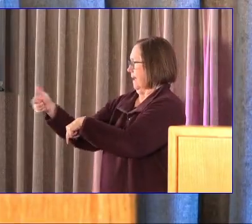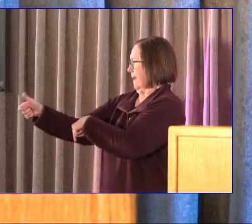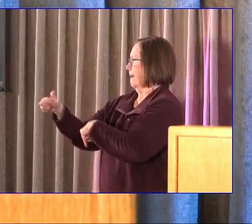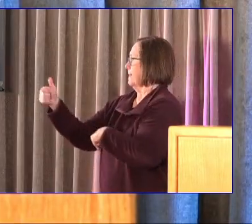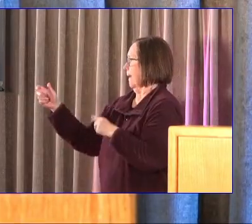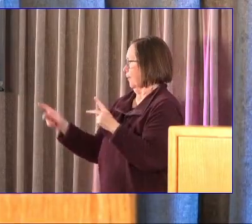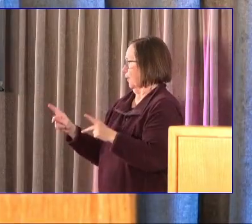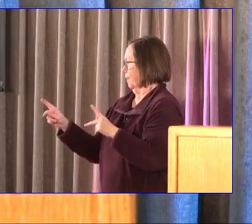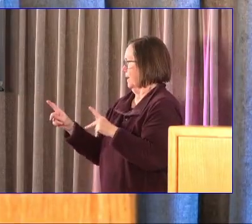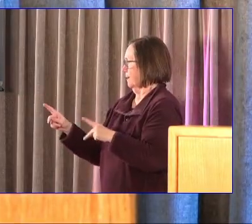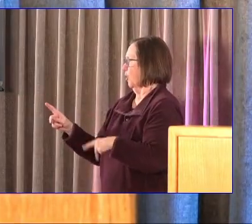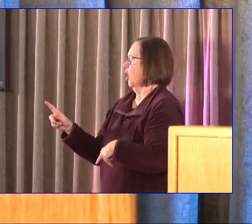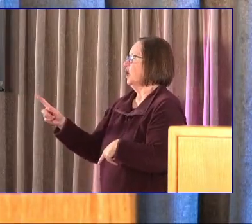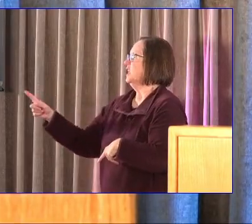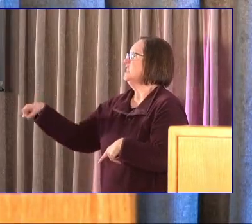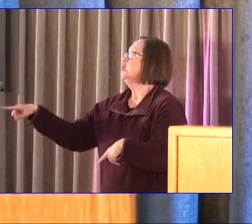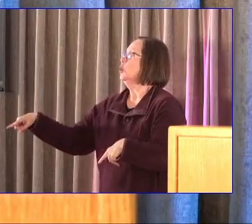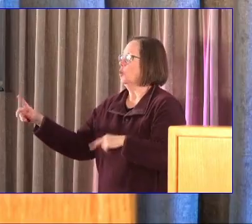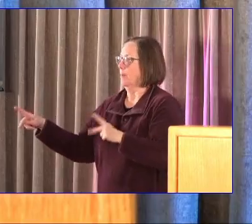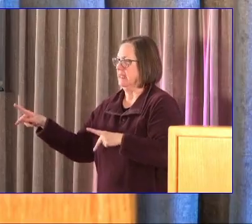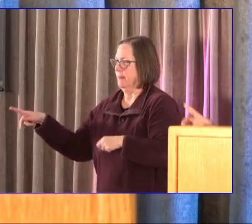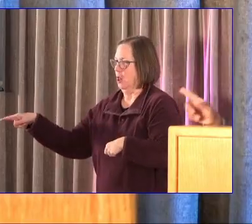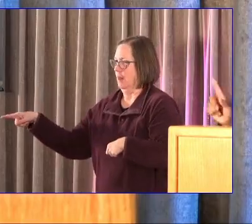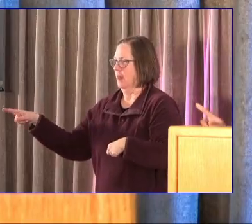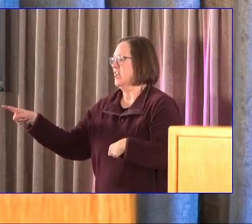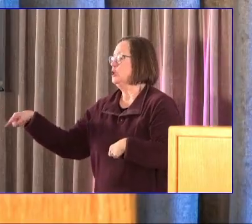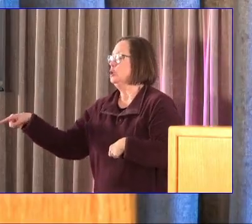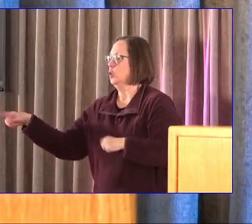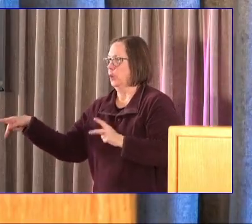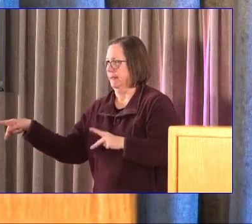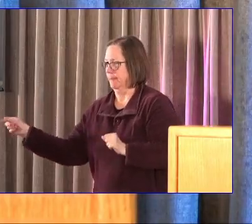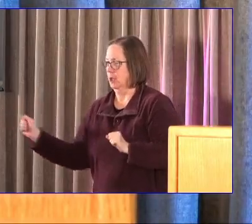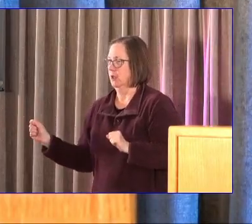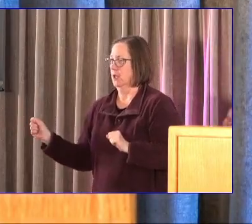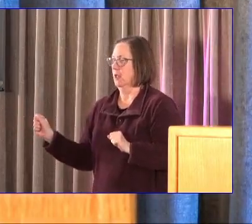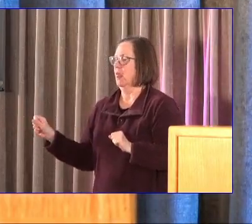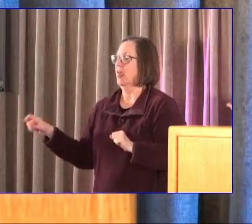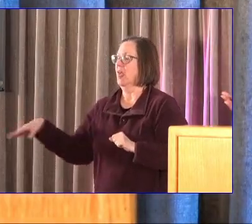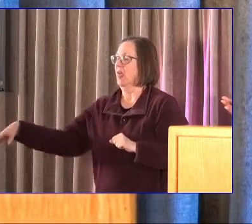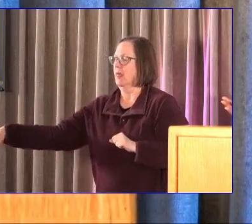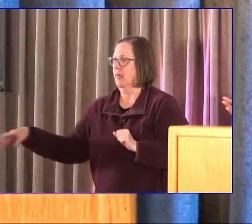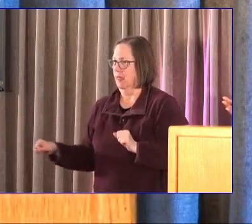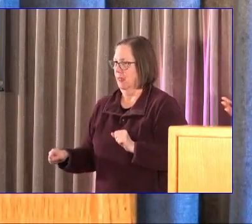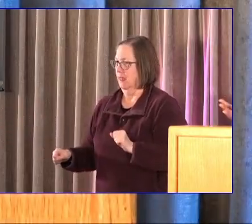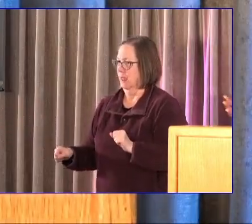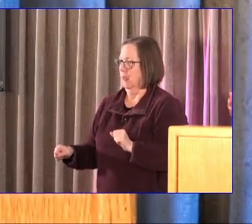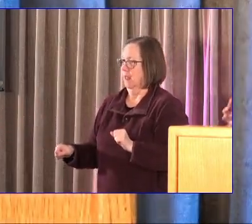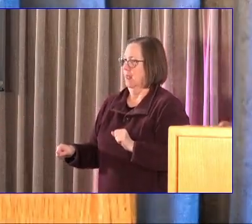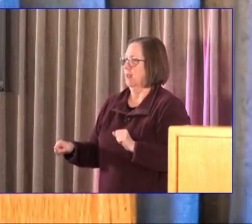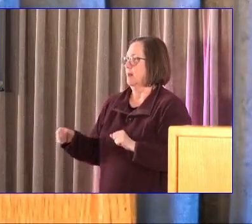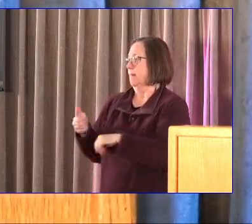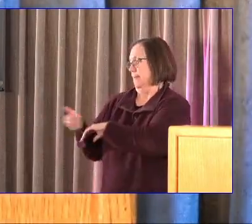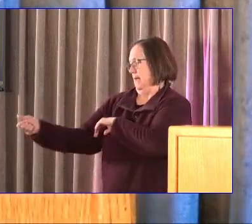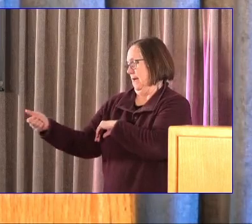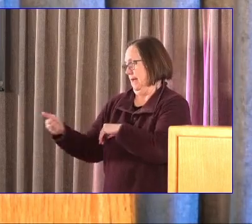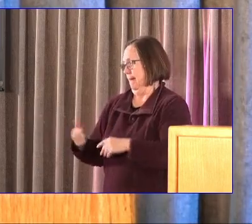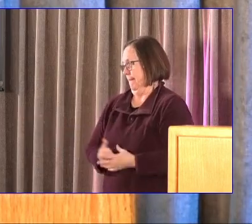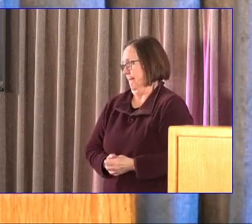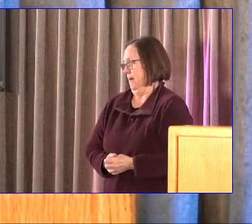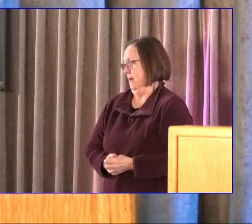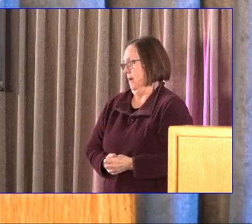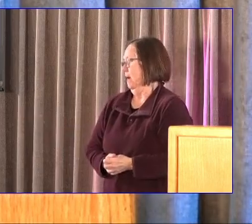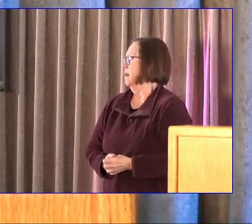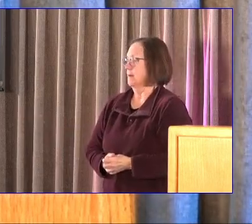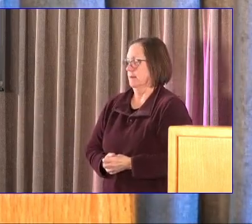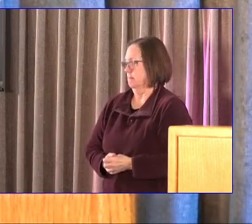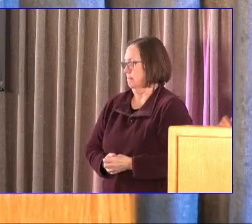of equity, diversity, and inclusion if you're othering people every time there's a disagreement on something. you're actually doing the opposite of what